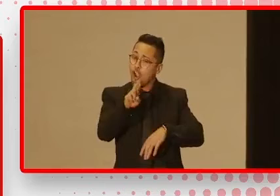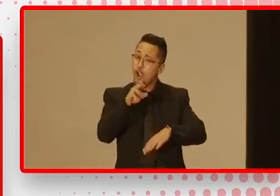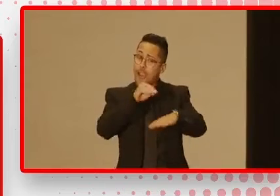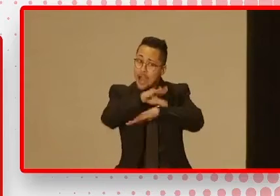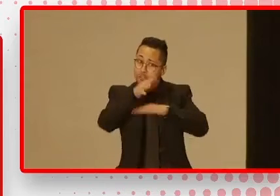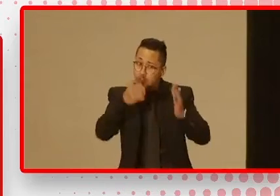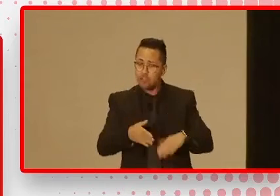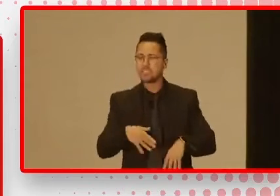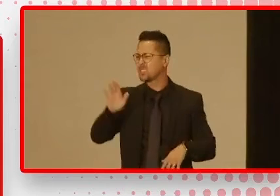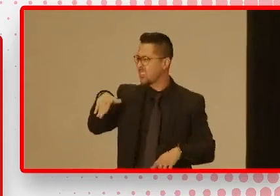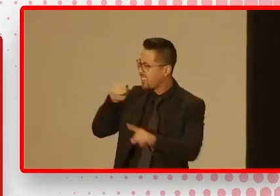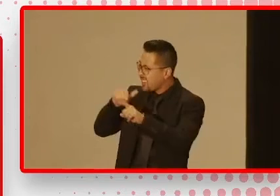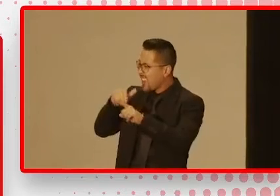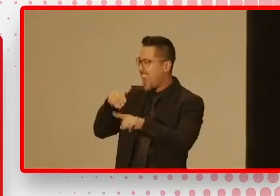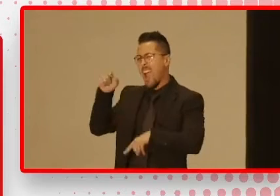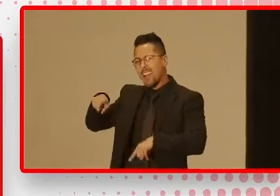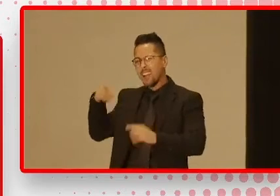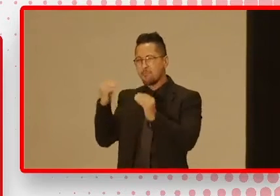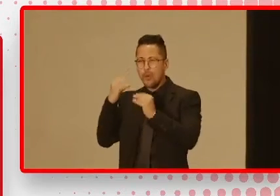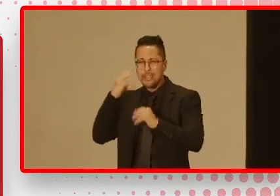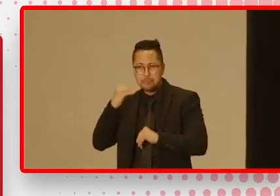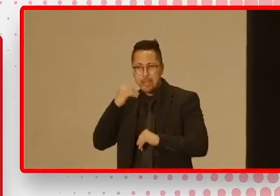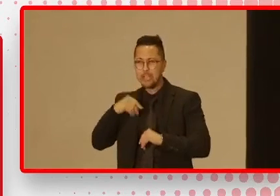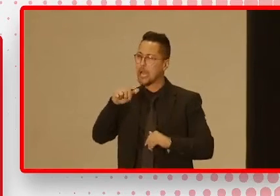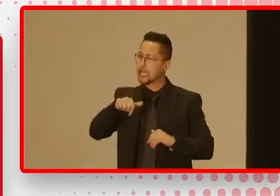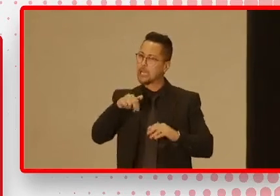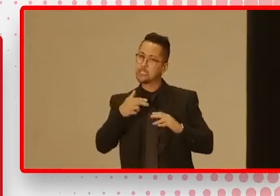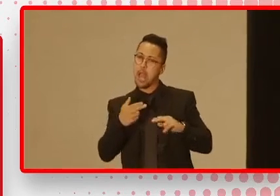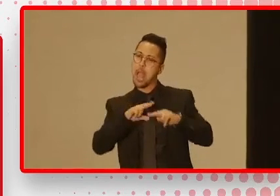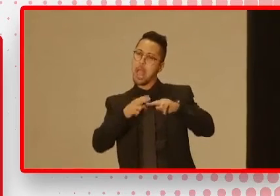need to start getting some experience, build my resume.